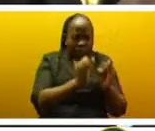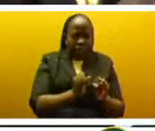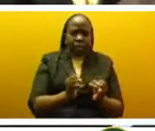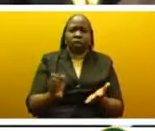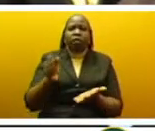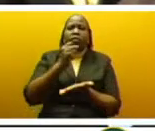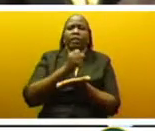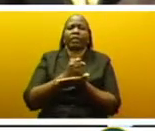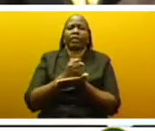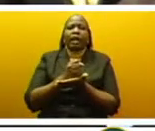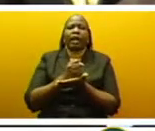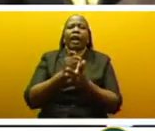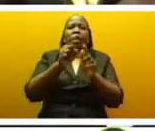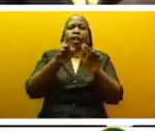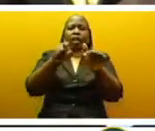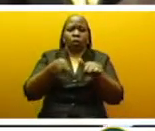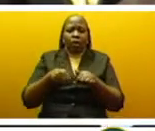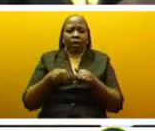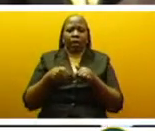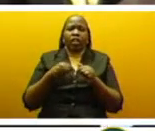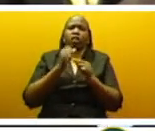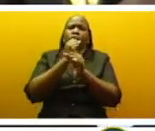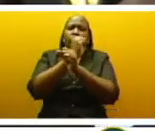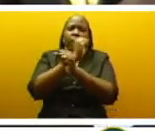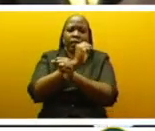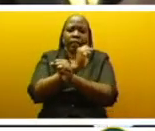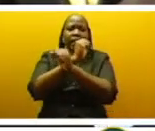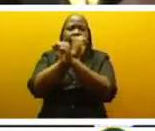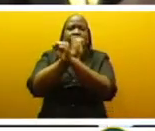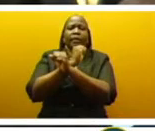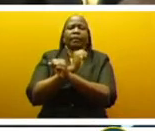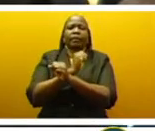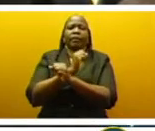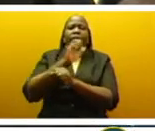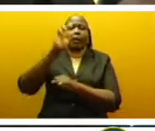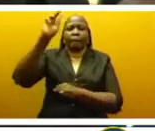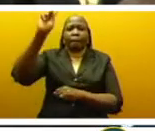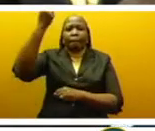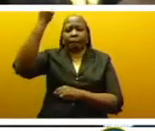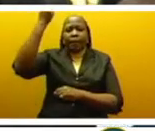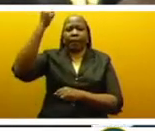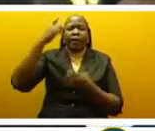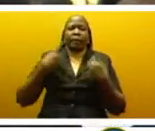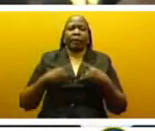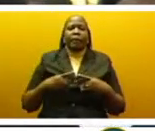required to protect the sovereignty of the people.